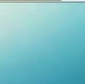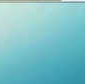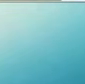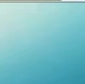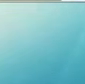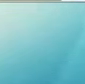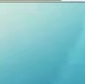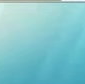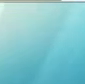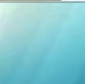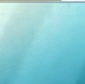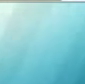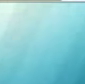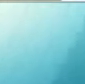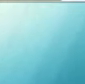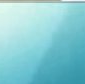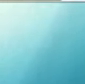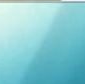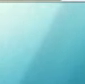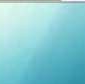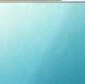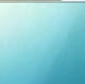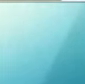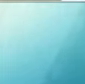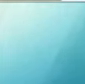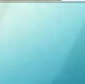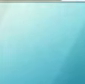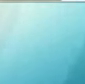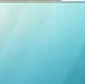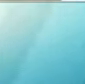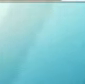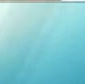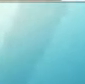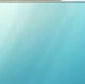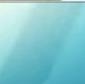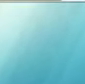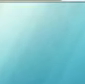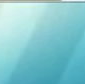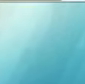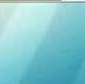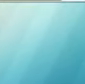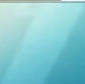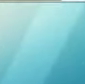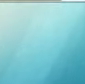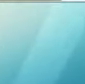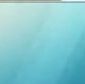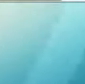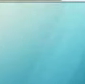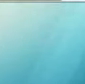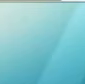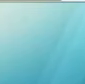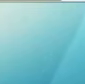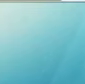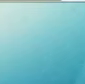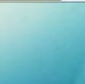that is being provided and shipped to the Thai community and Thai students in